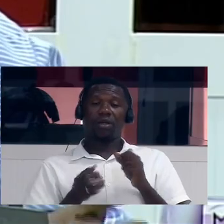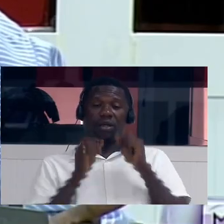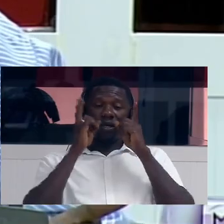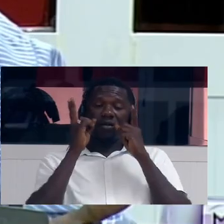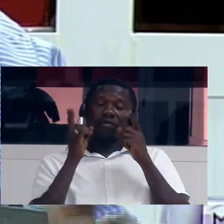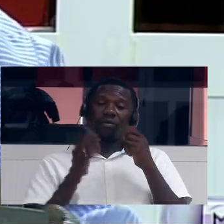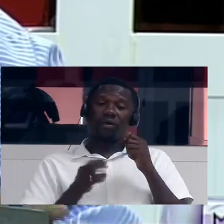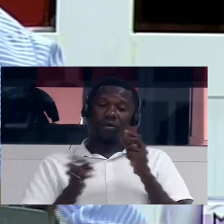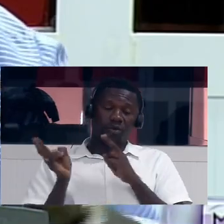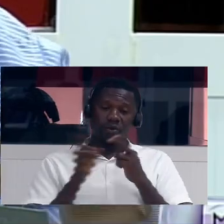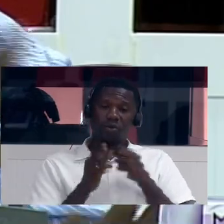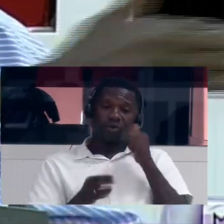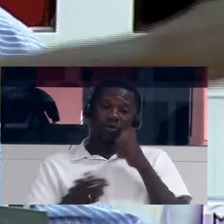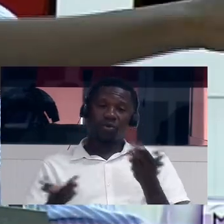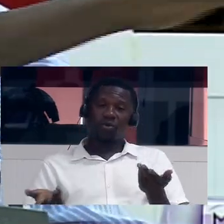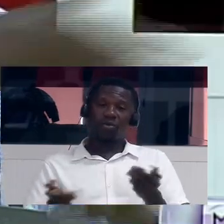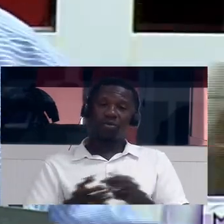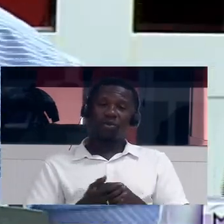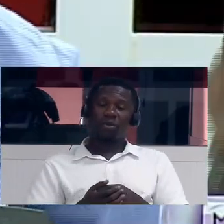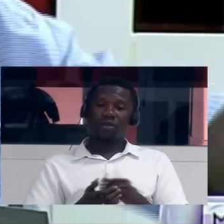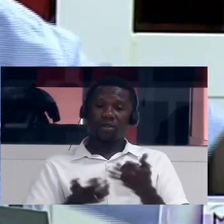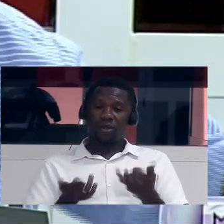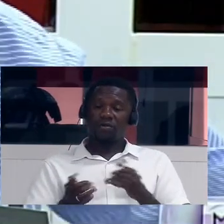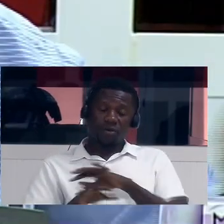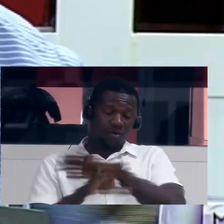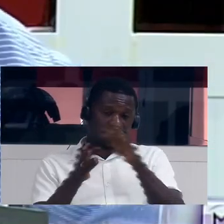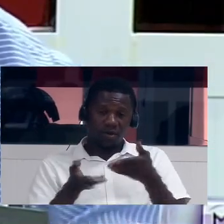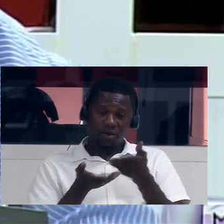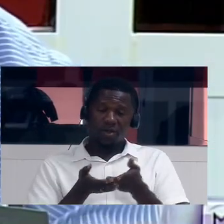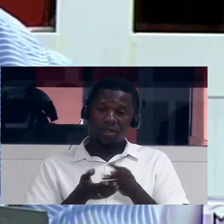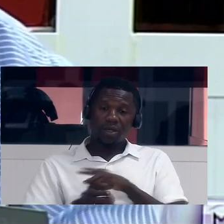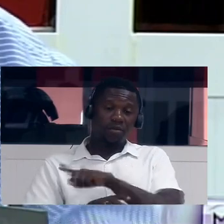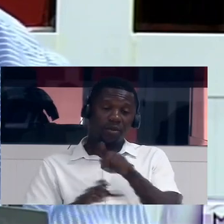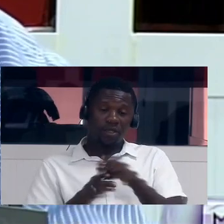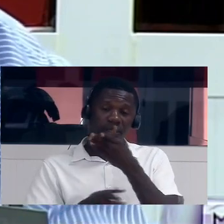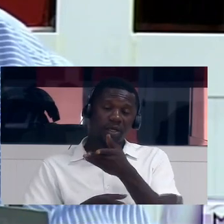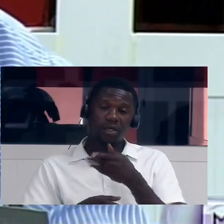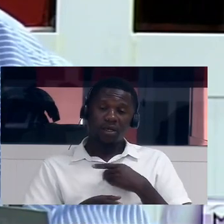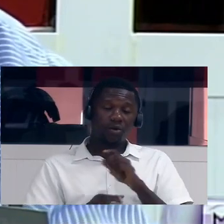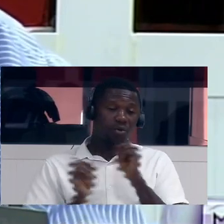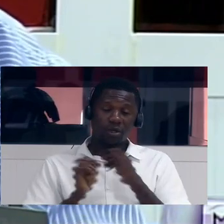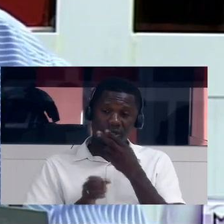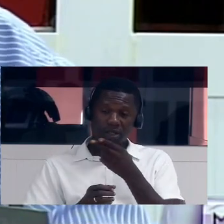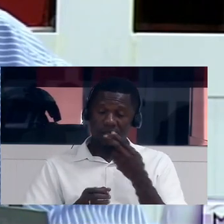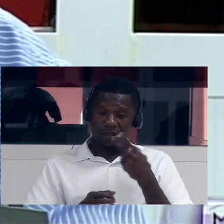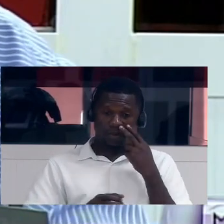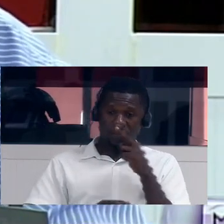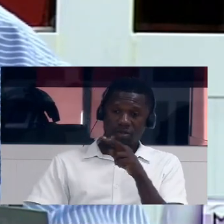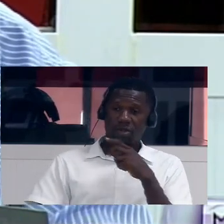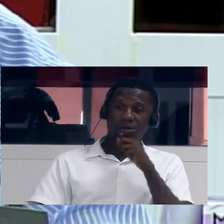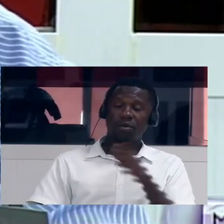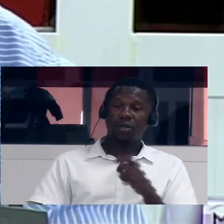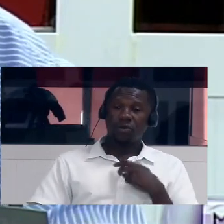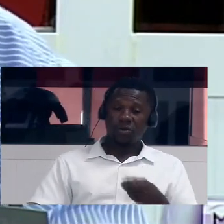no casualty. Yes, but now, for all of them to have been on the ground, that place there, and nobody can tell me that I saw this this man was the one who